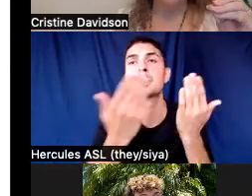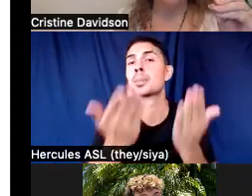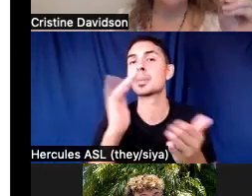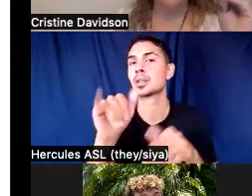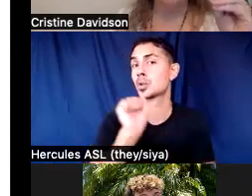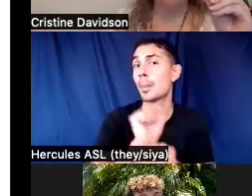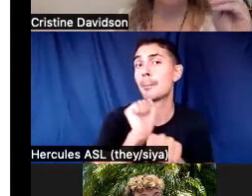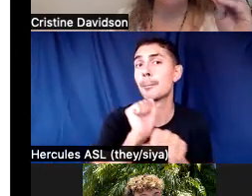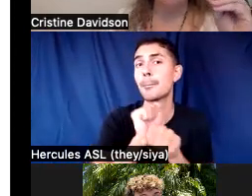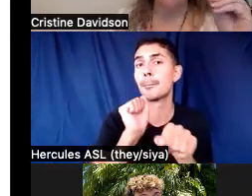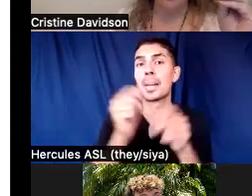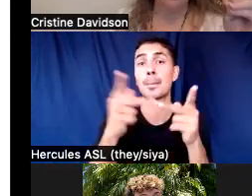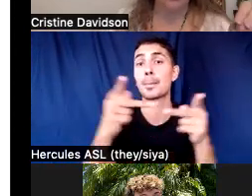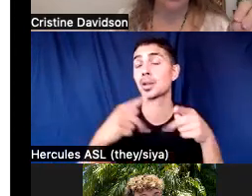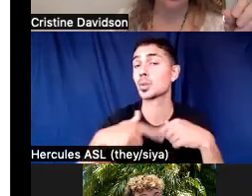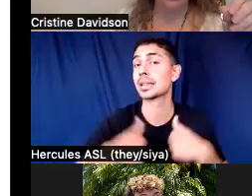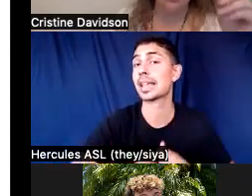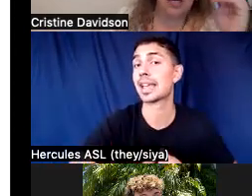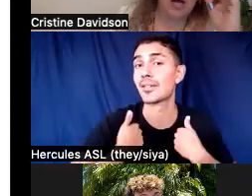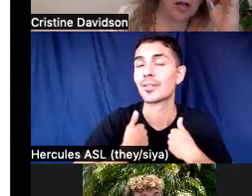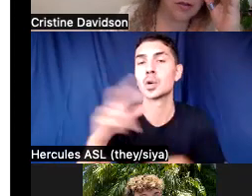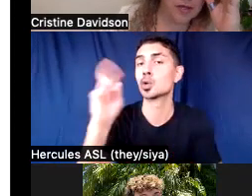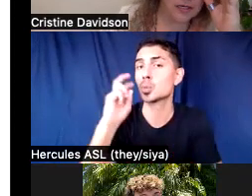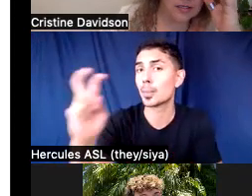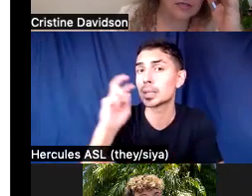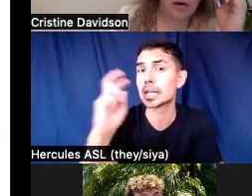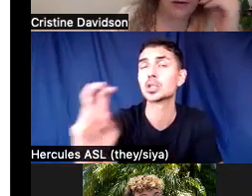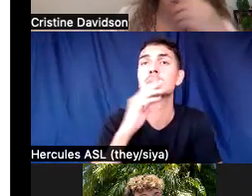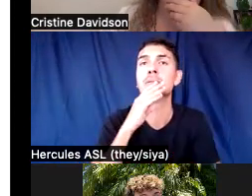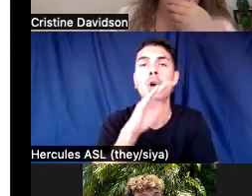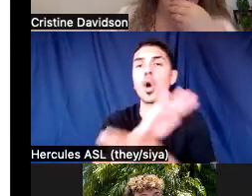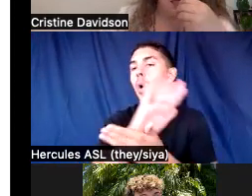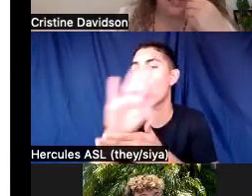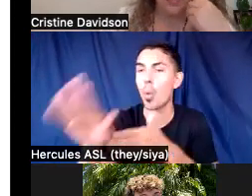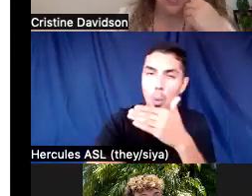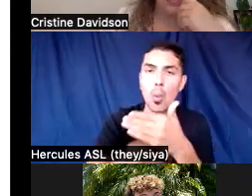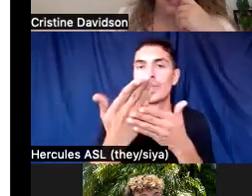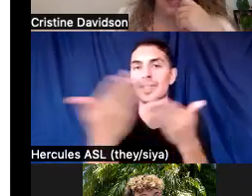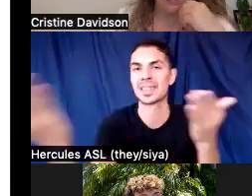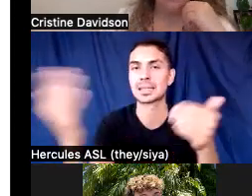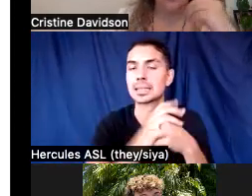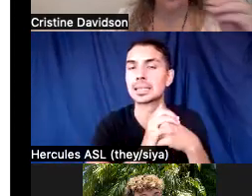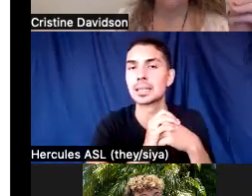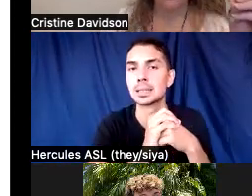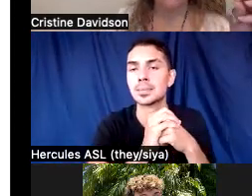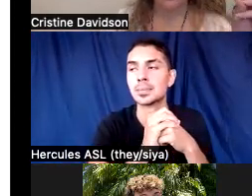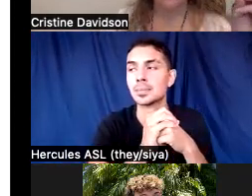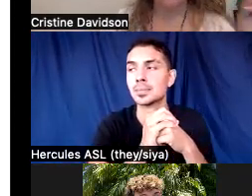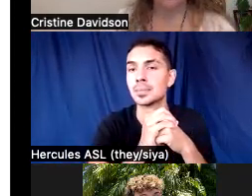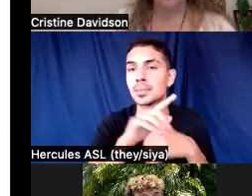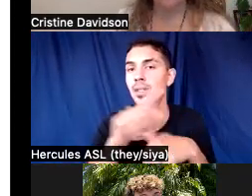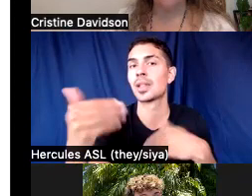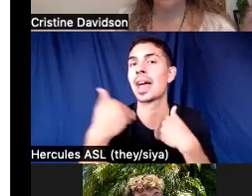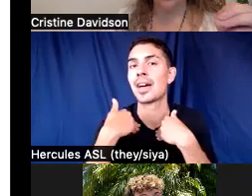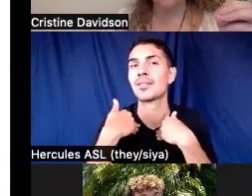jobs, places to live, transportation, all the things, right? They'll usually be assigned